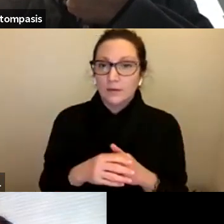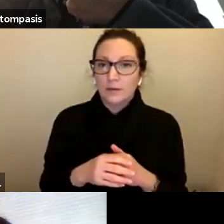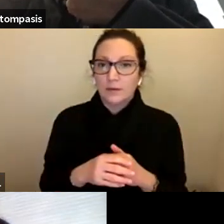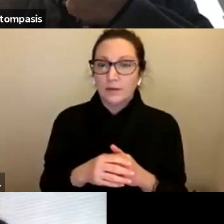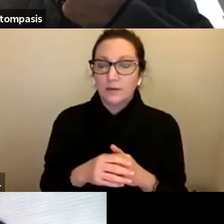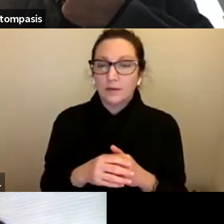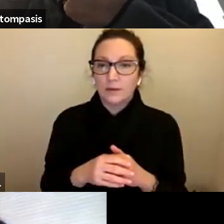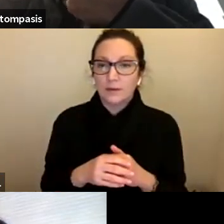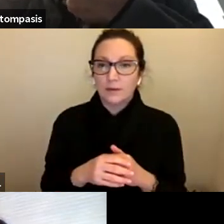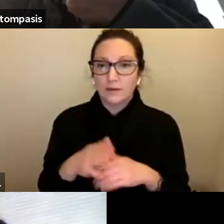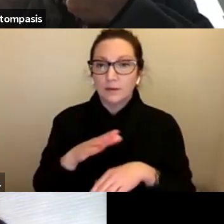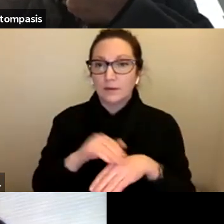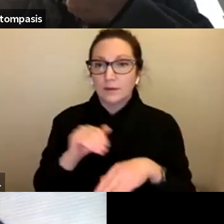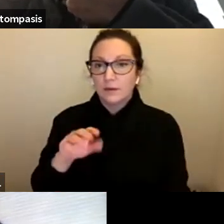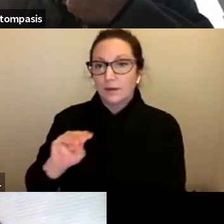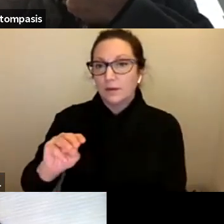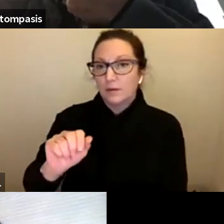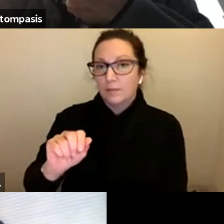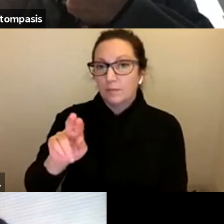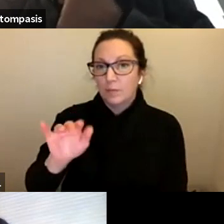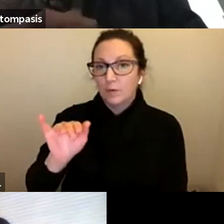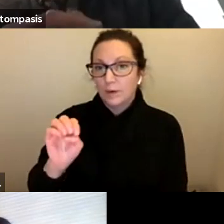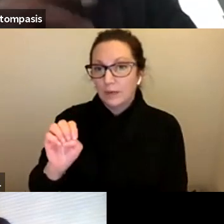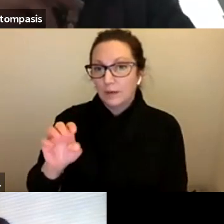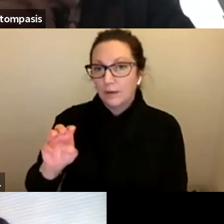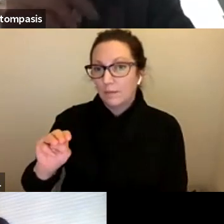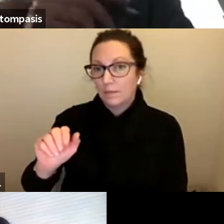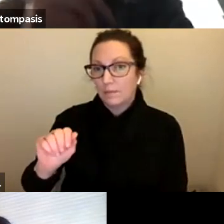Next speaker is Marie Mercurio.